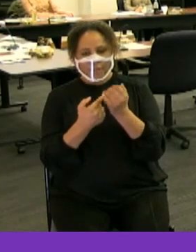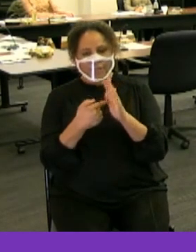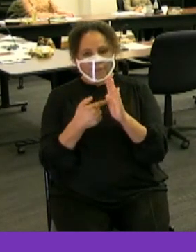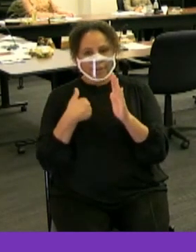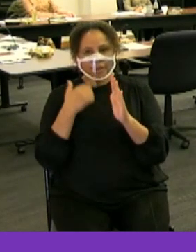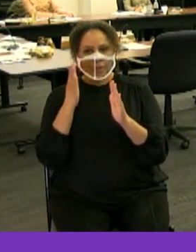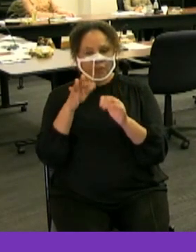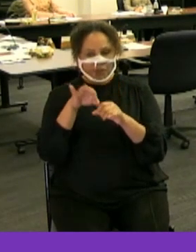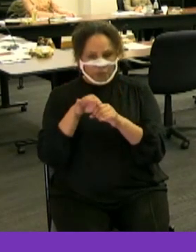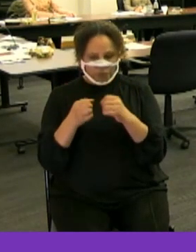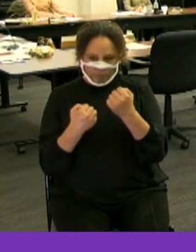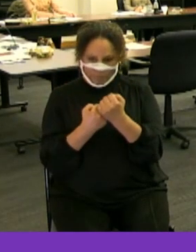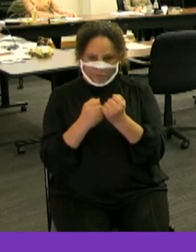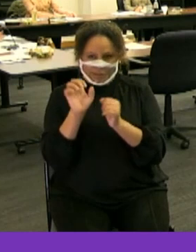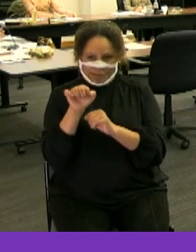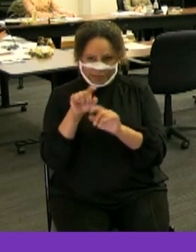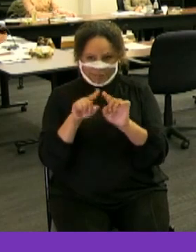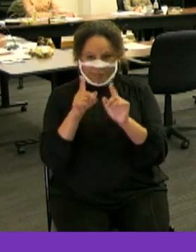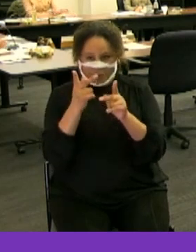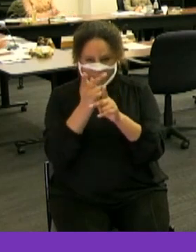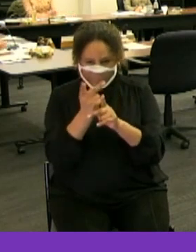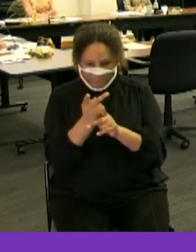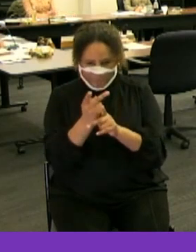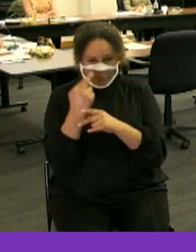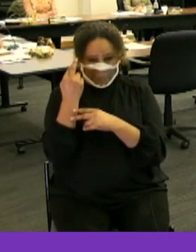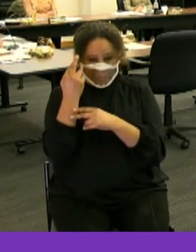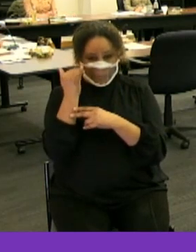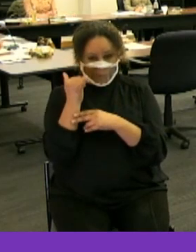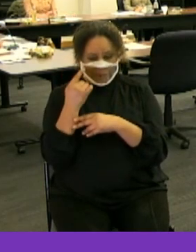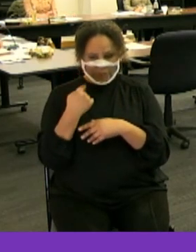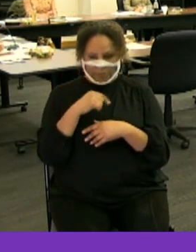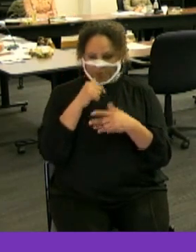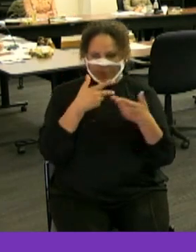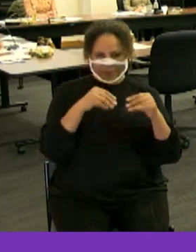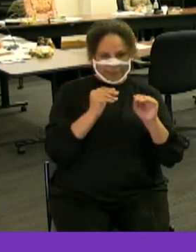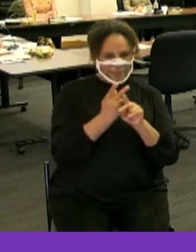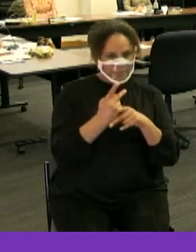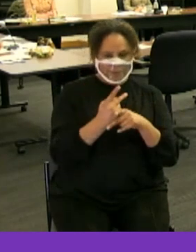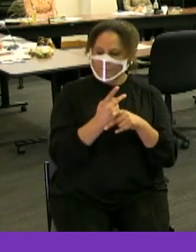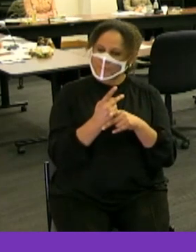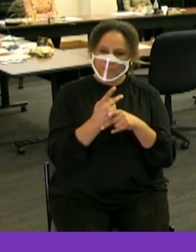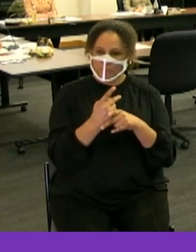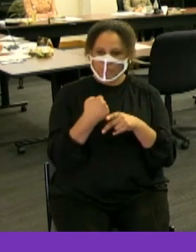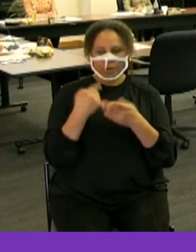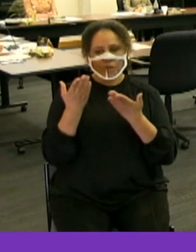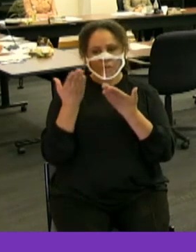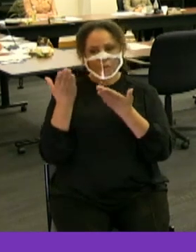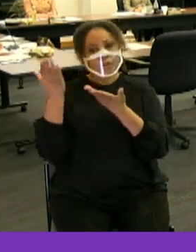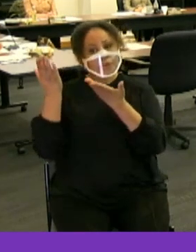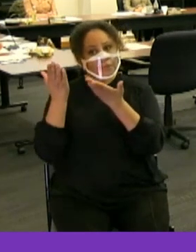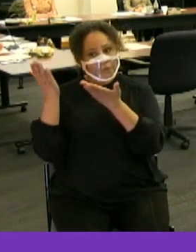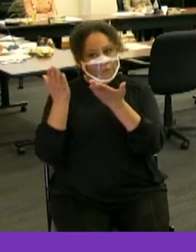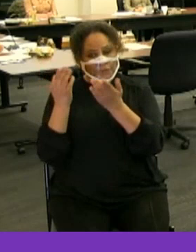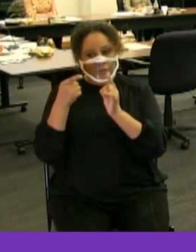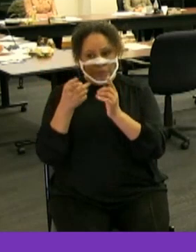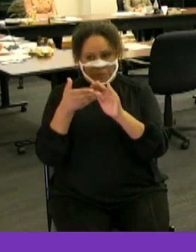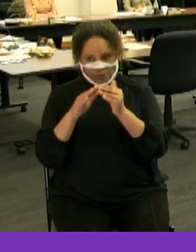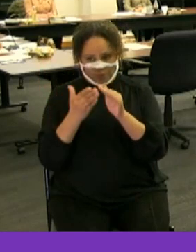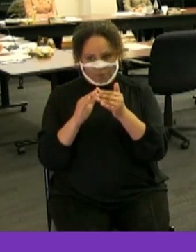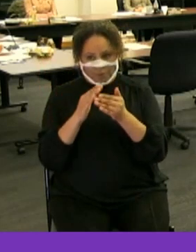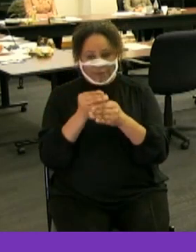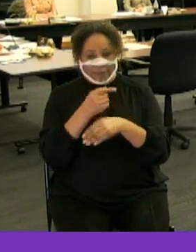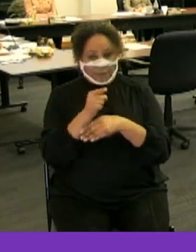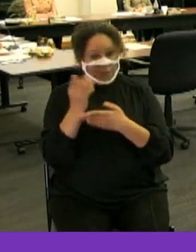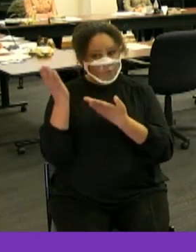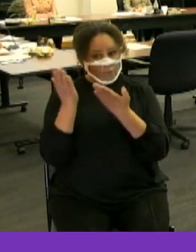am going to vote in favor for it, but I wanted to do the math for a reason because we're not selling a product. We are offering a service to the community, and